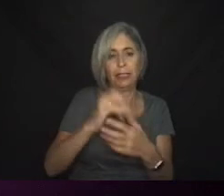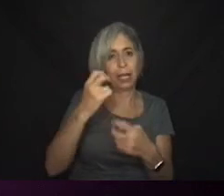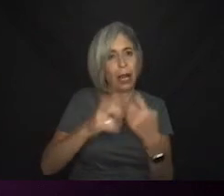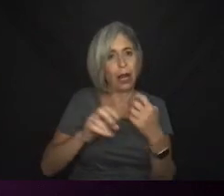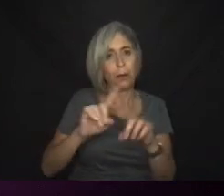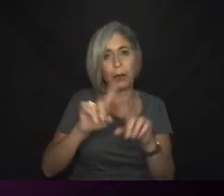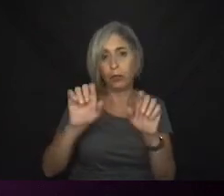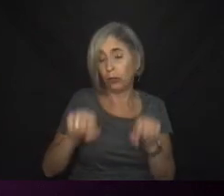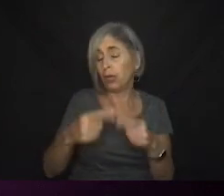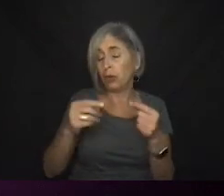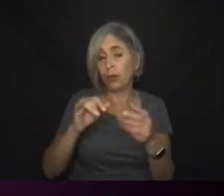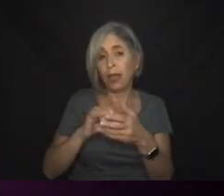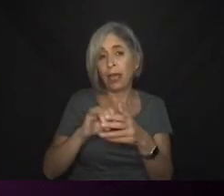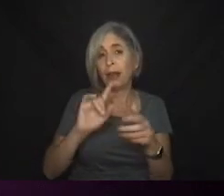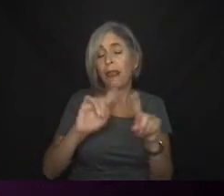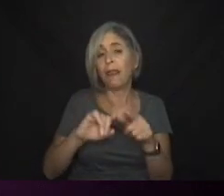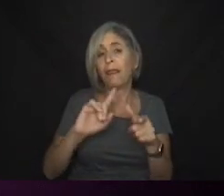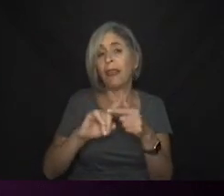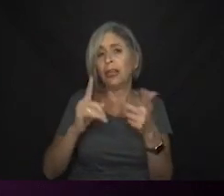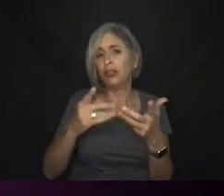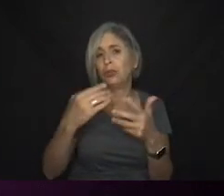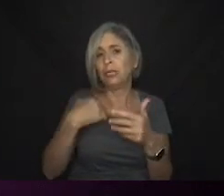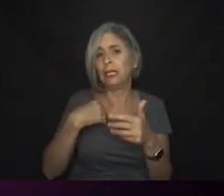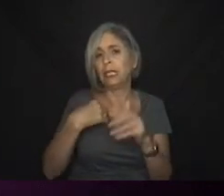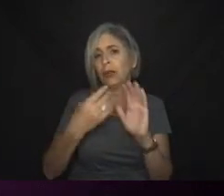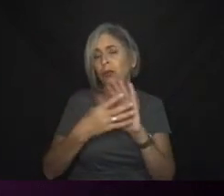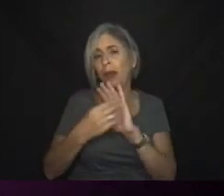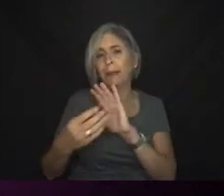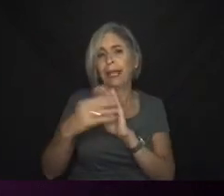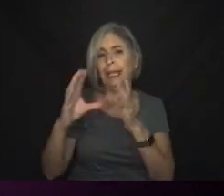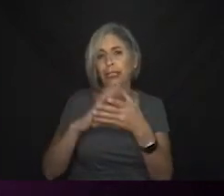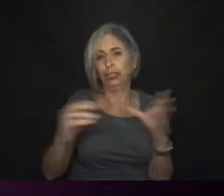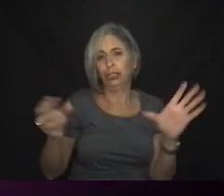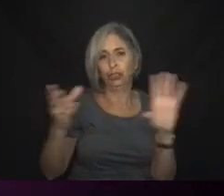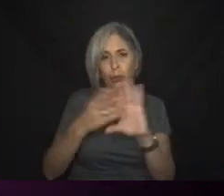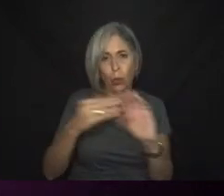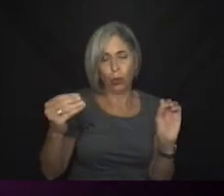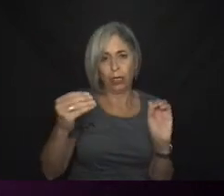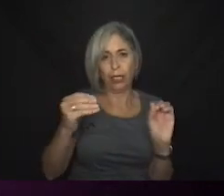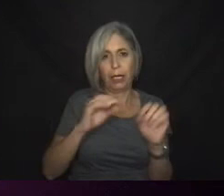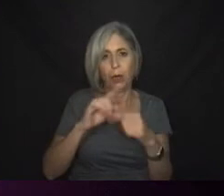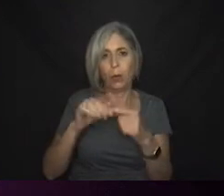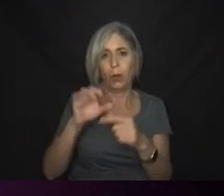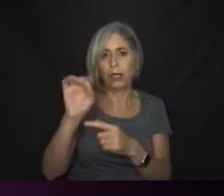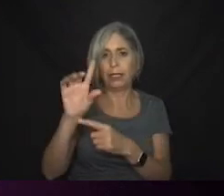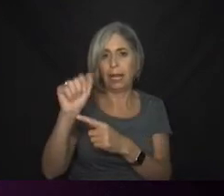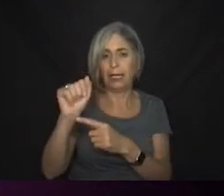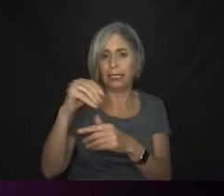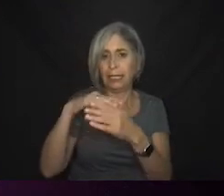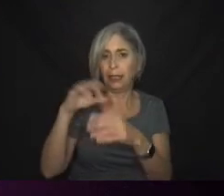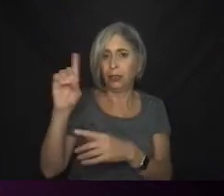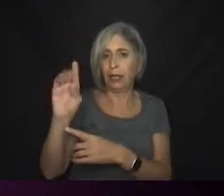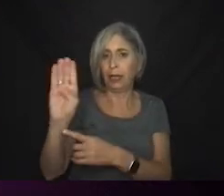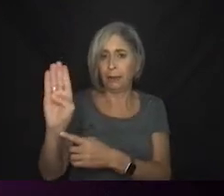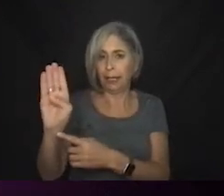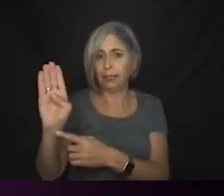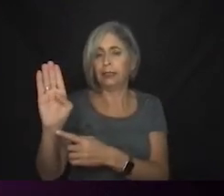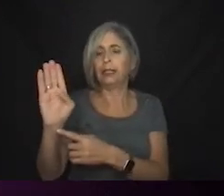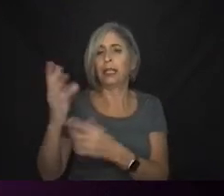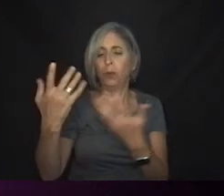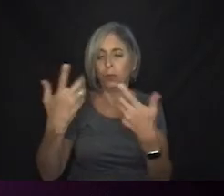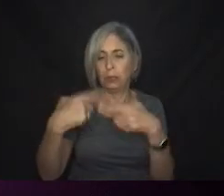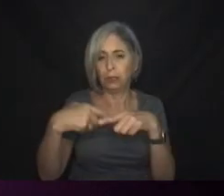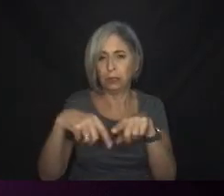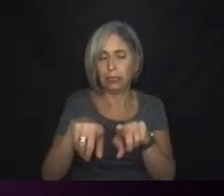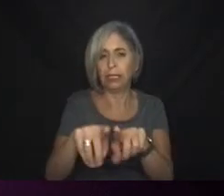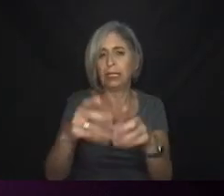you may do that. And then you'll need to have some type of replication story so that when data goes into your database, that it syncs somehow with Elasticsearch.